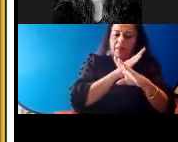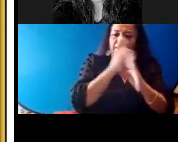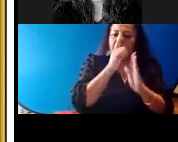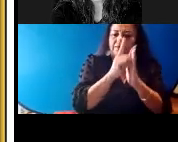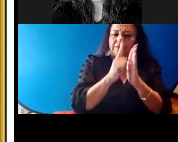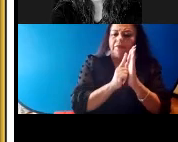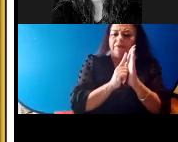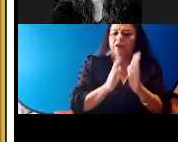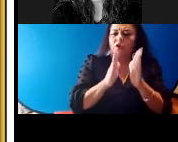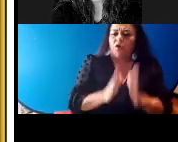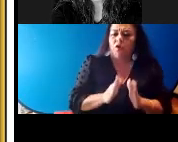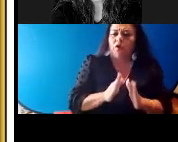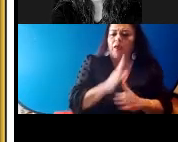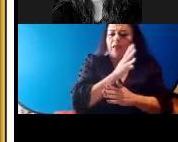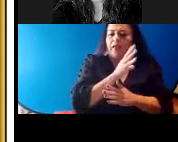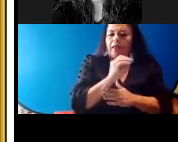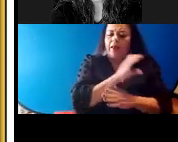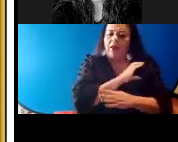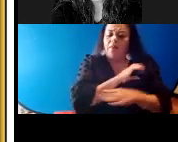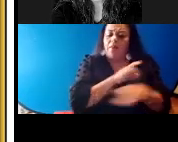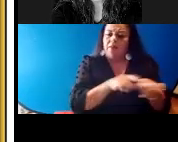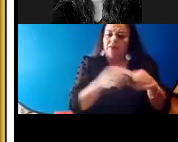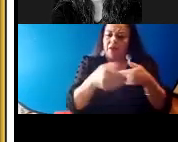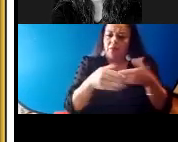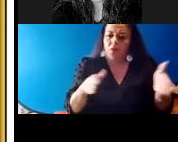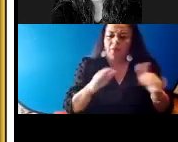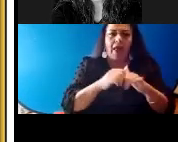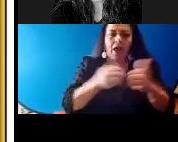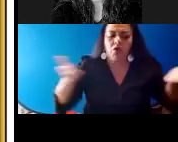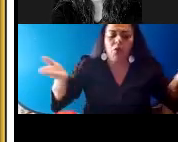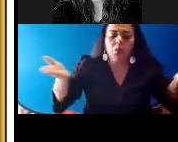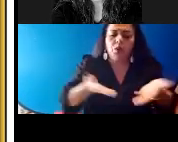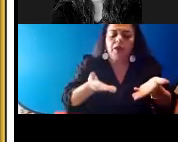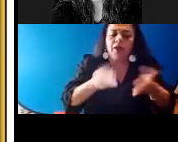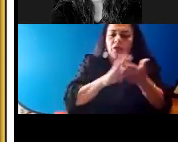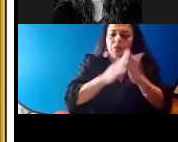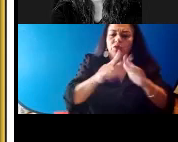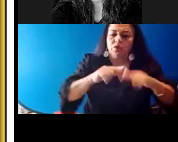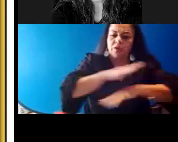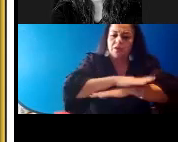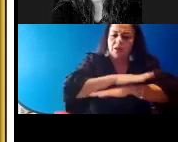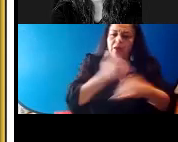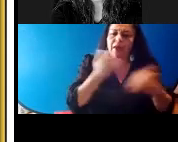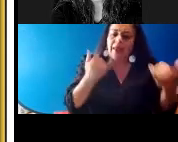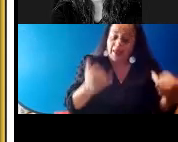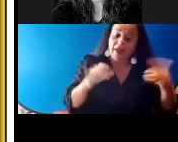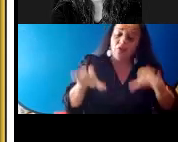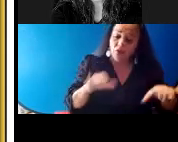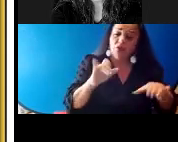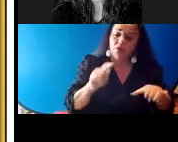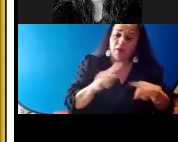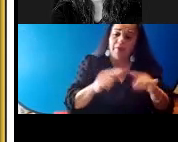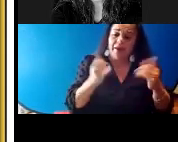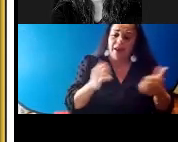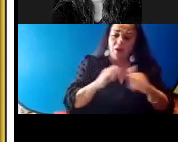that was the big thing, right? And then it was, well, how do you bring communities to these tables? And people have now moved to do that. But now we're talking about how do we